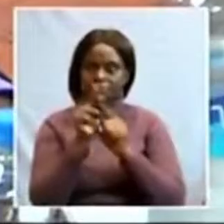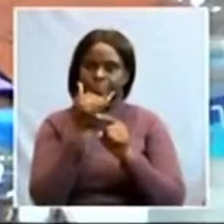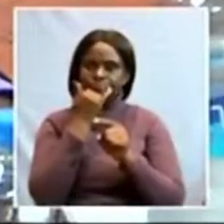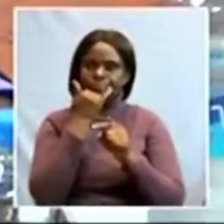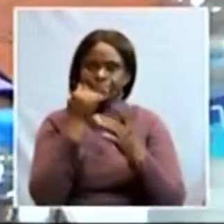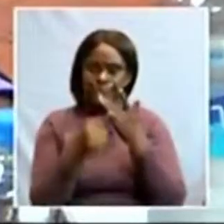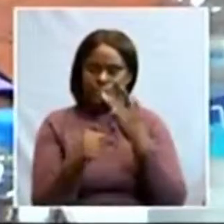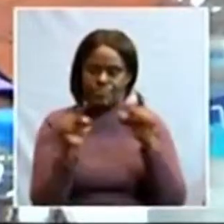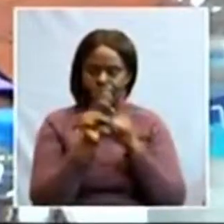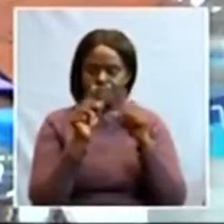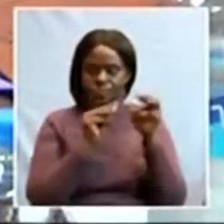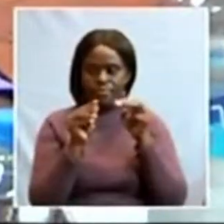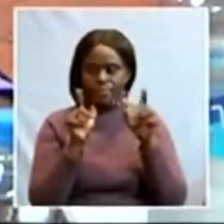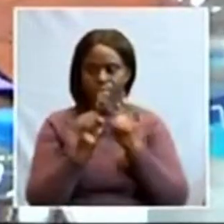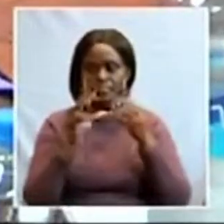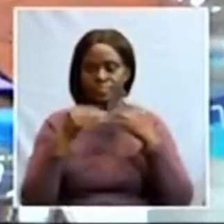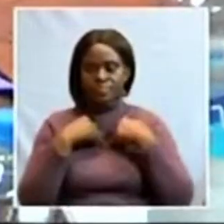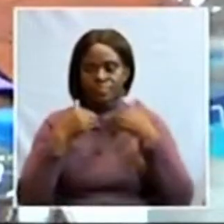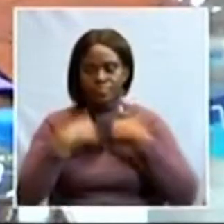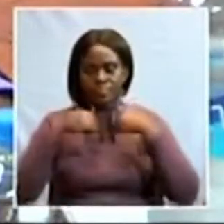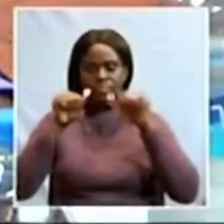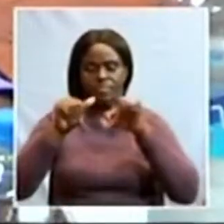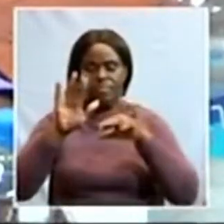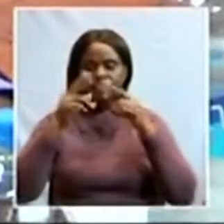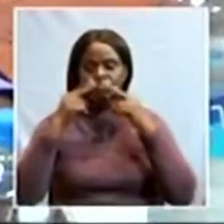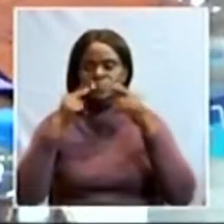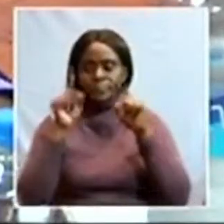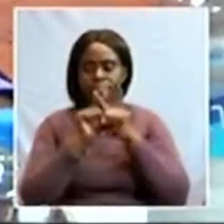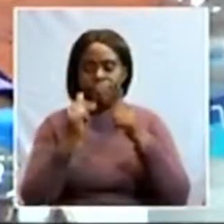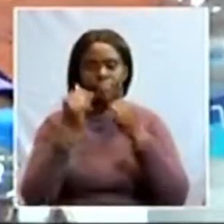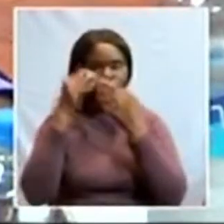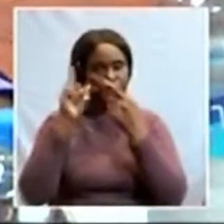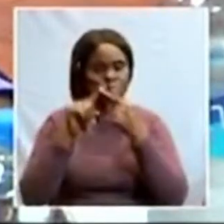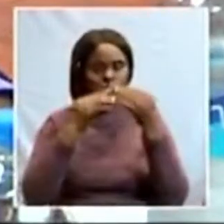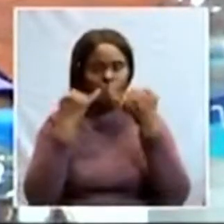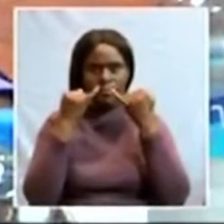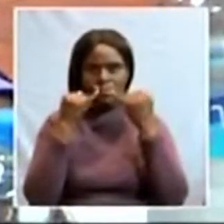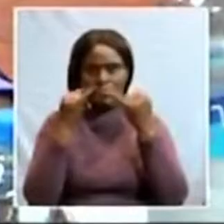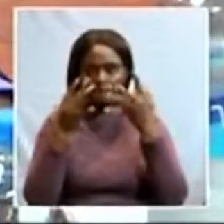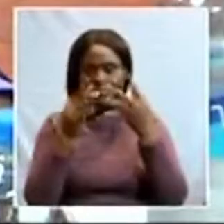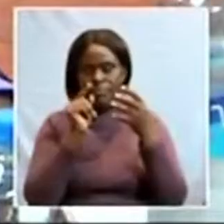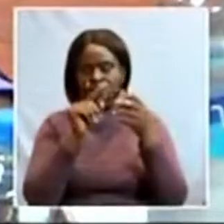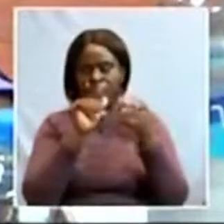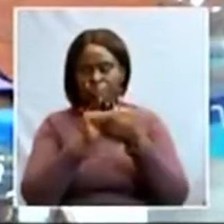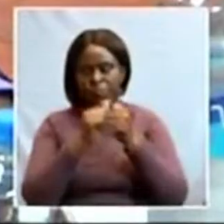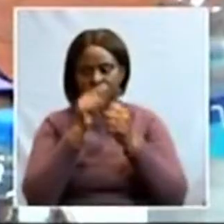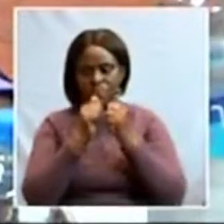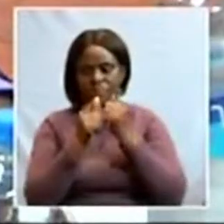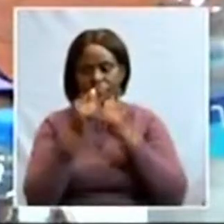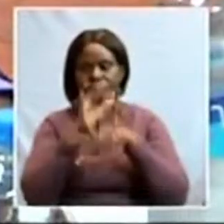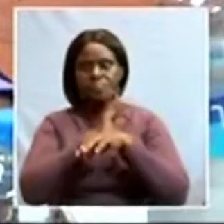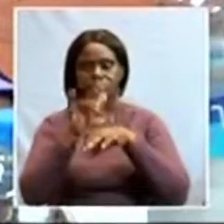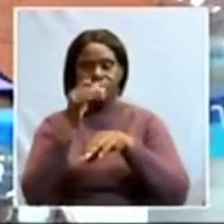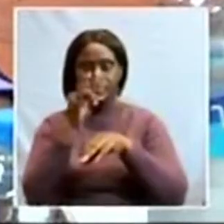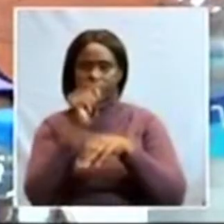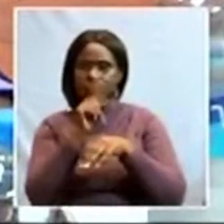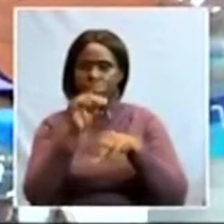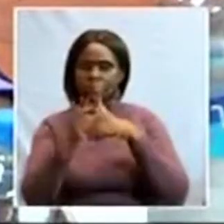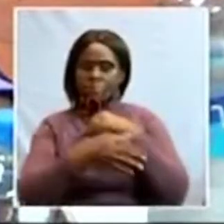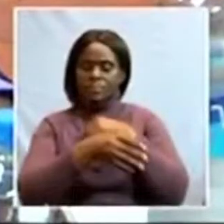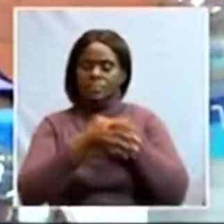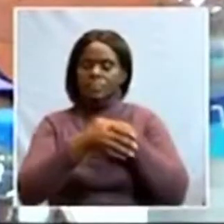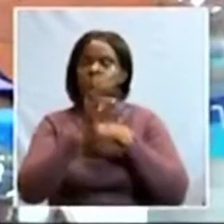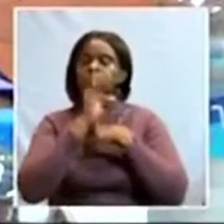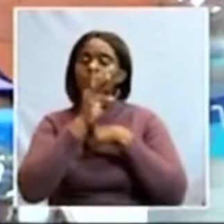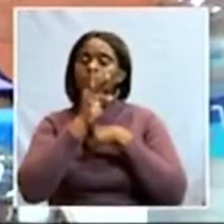query: management acknowledges the audit findings and wish to state that the query was due to lack of field water